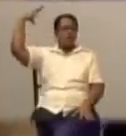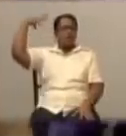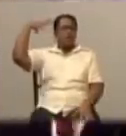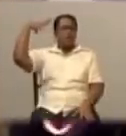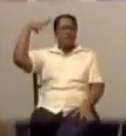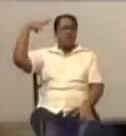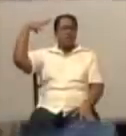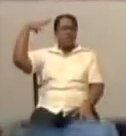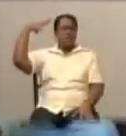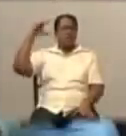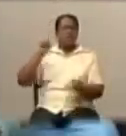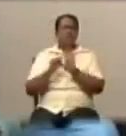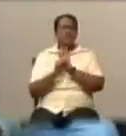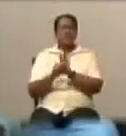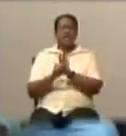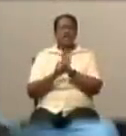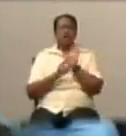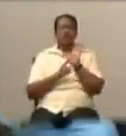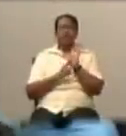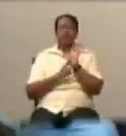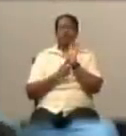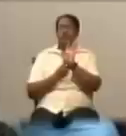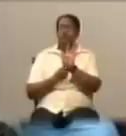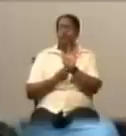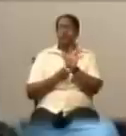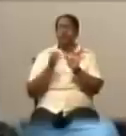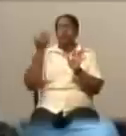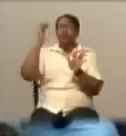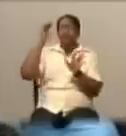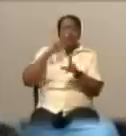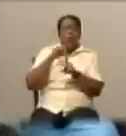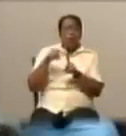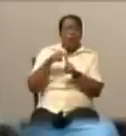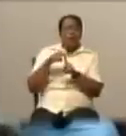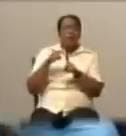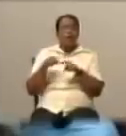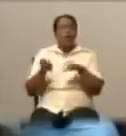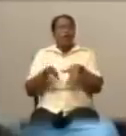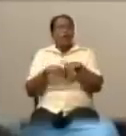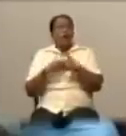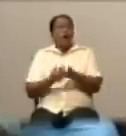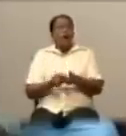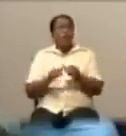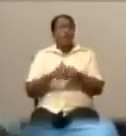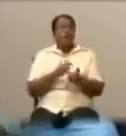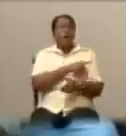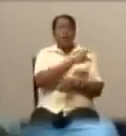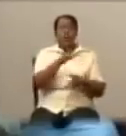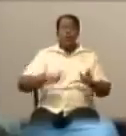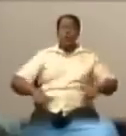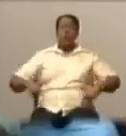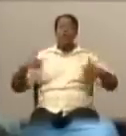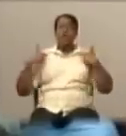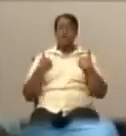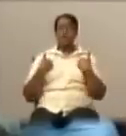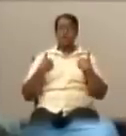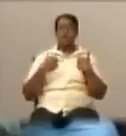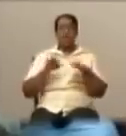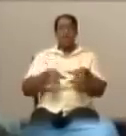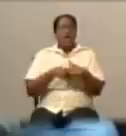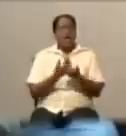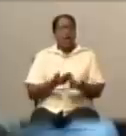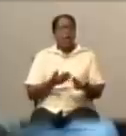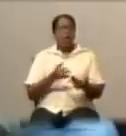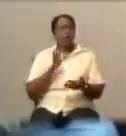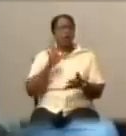are preparing, how you are professing your faith in order to receive the Lord. The question is